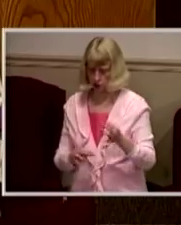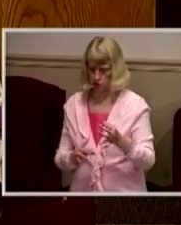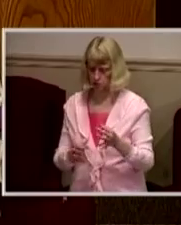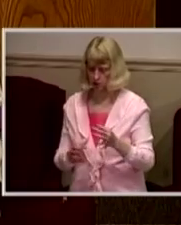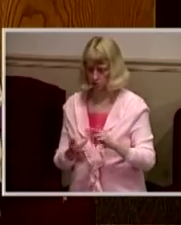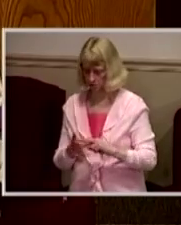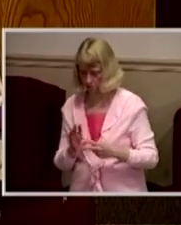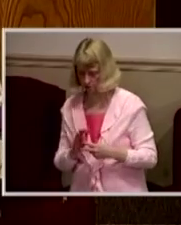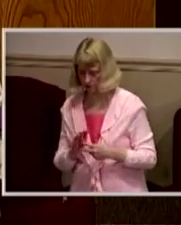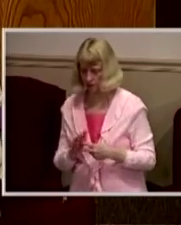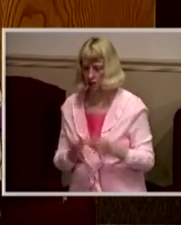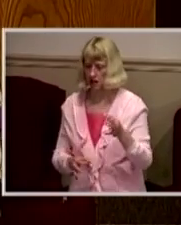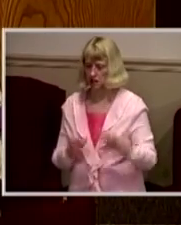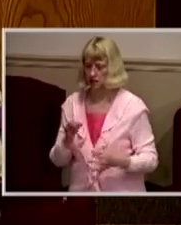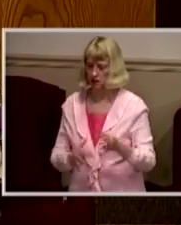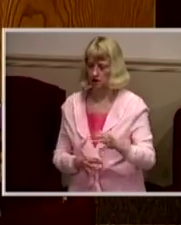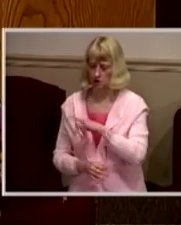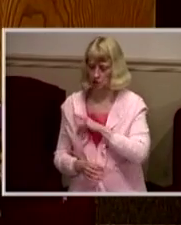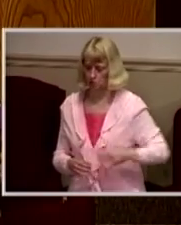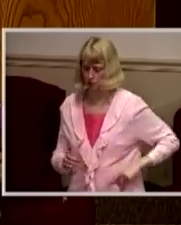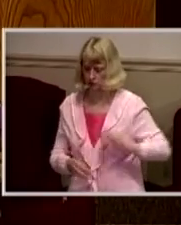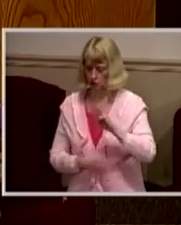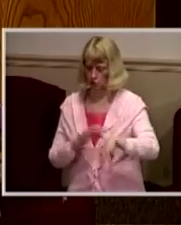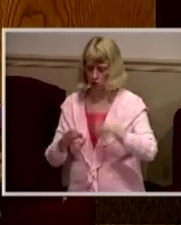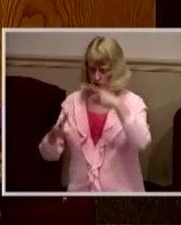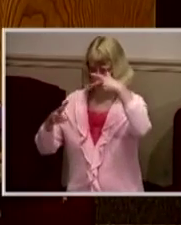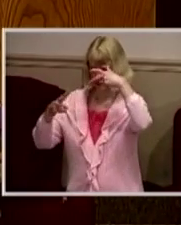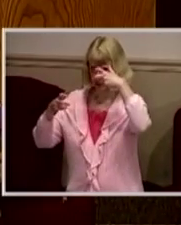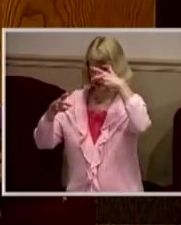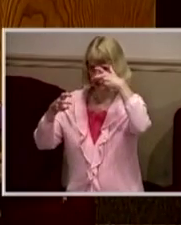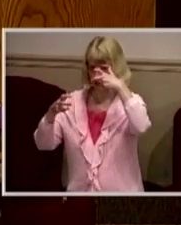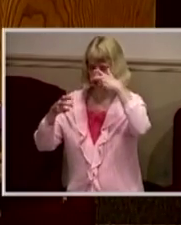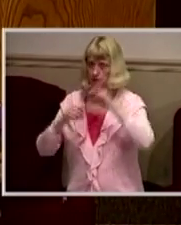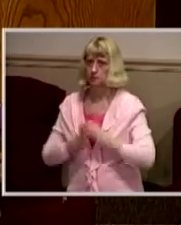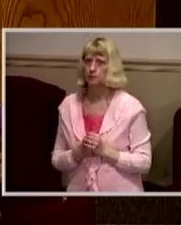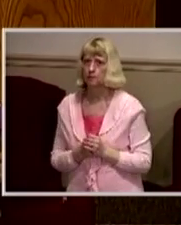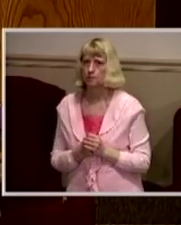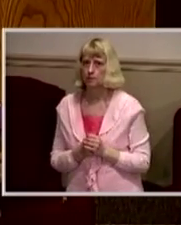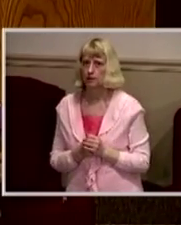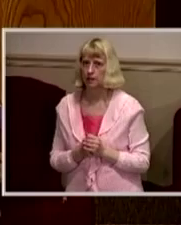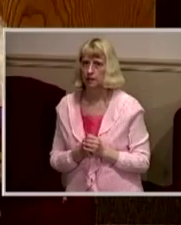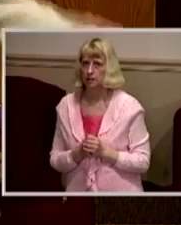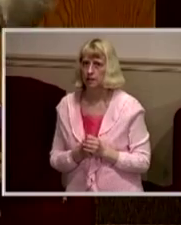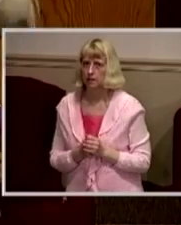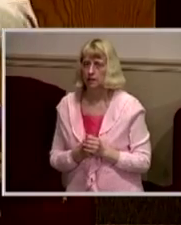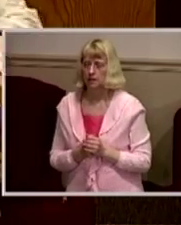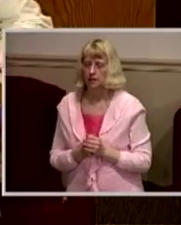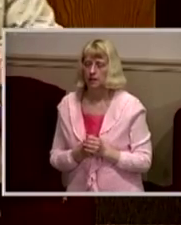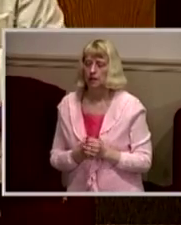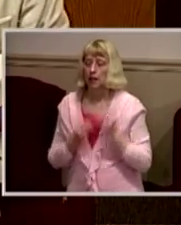about, even the judgment of the prince of the world himself, including Satan. But let's go back to that